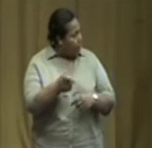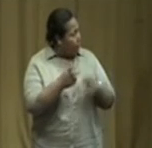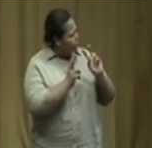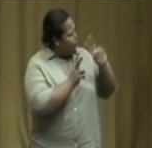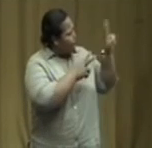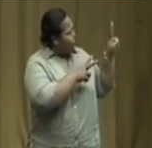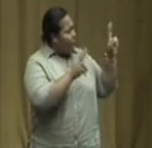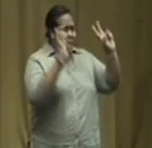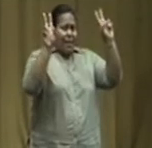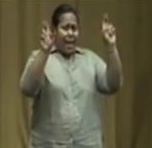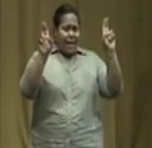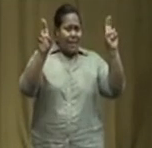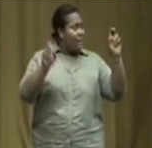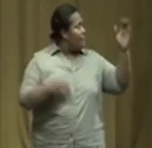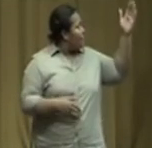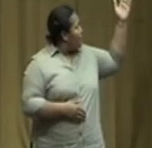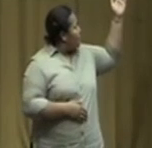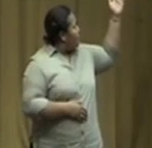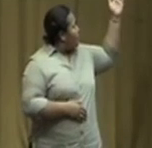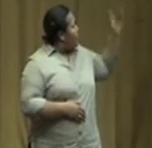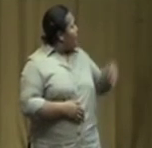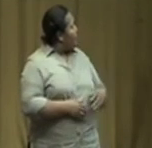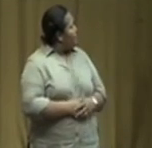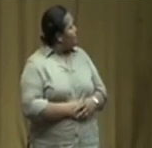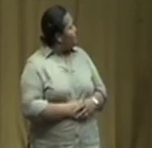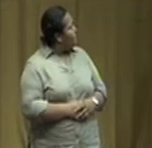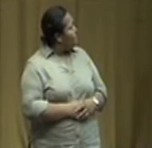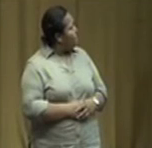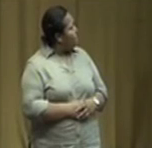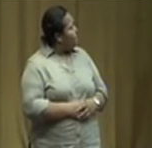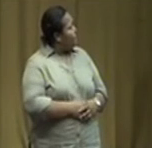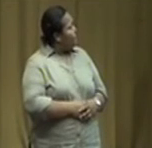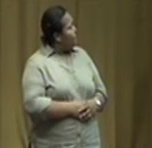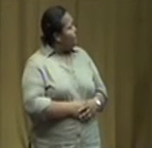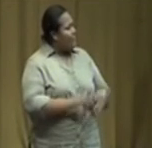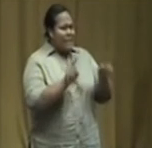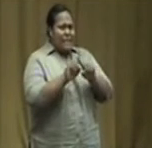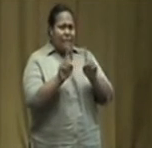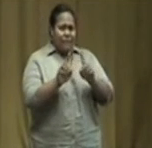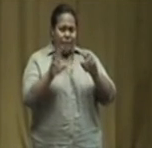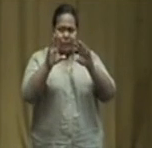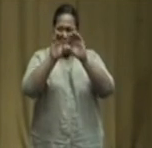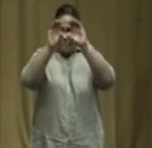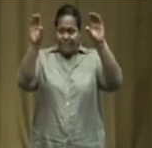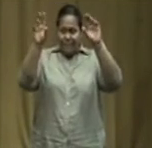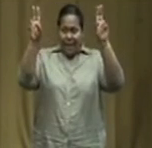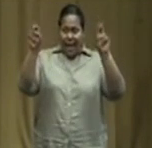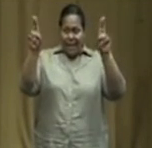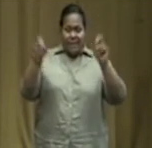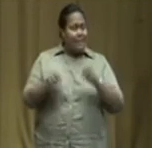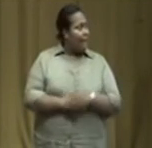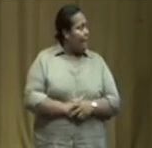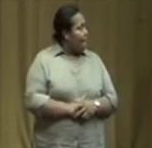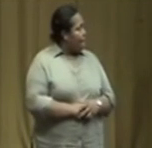the headings of the navigation here, it has a startup, it's got a course guide, it's got interactions, it has an assignment, it's got the learning